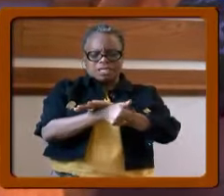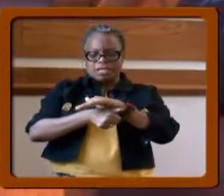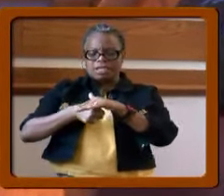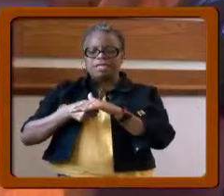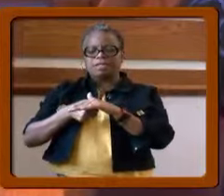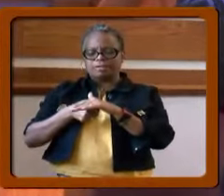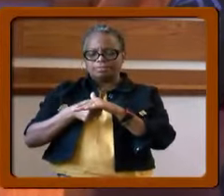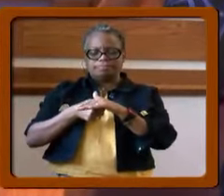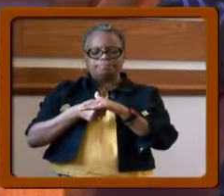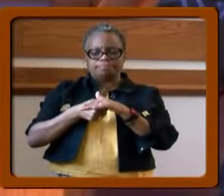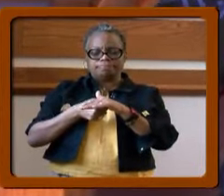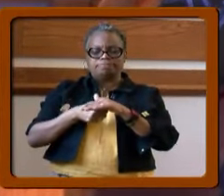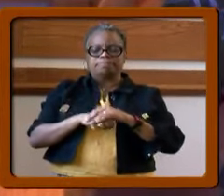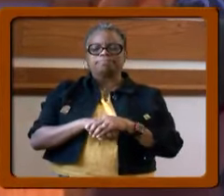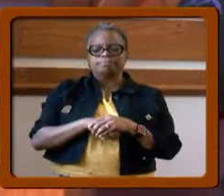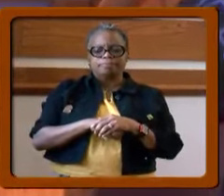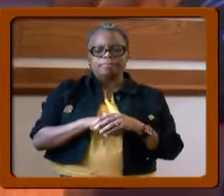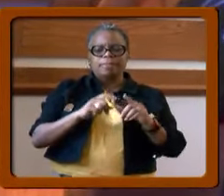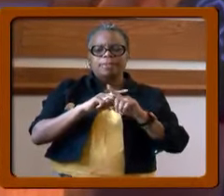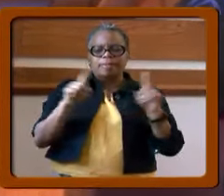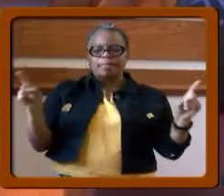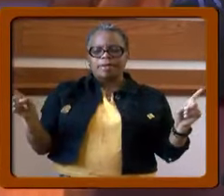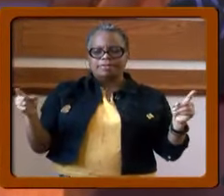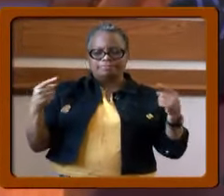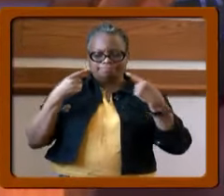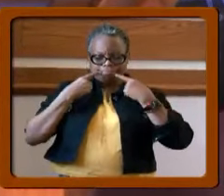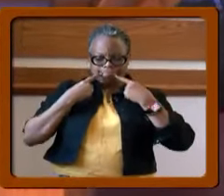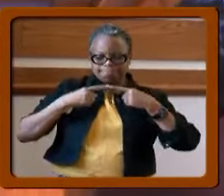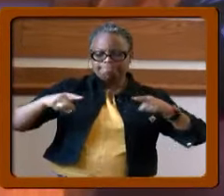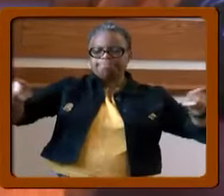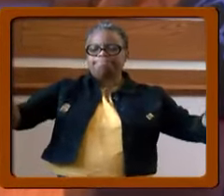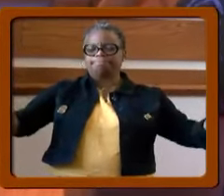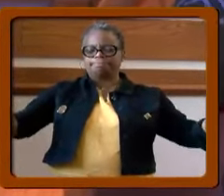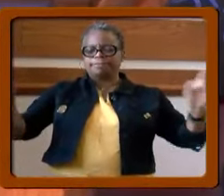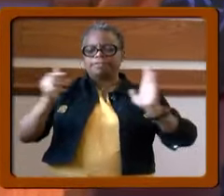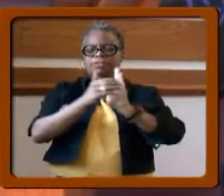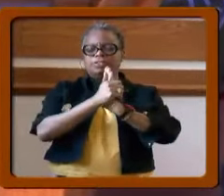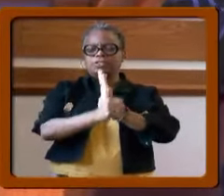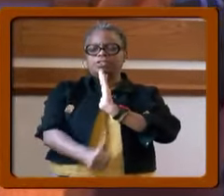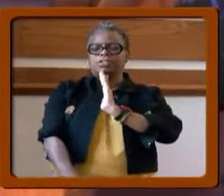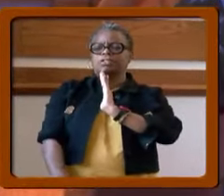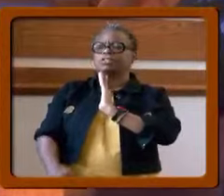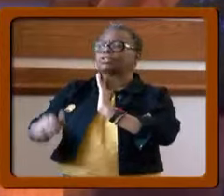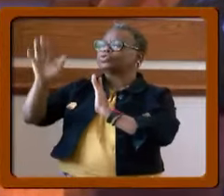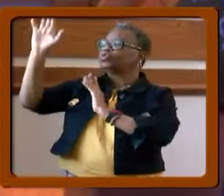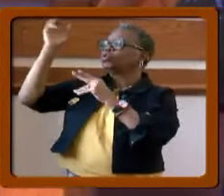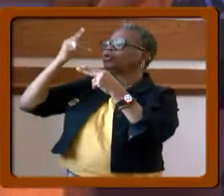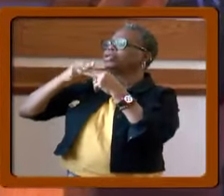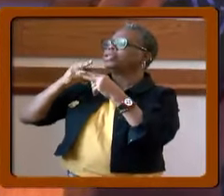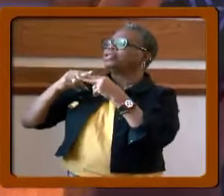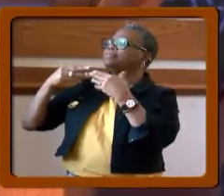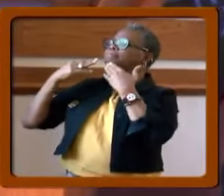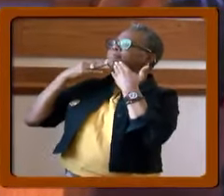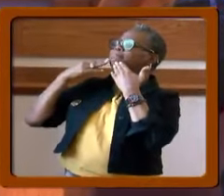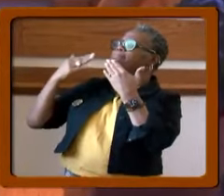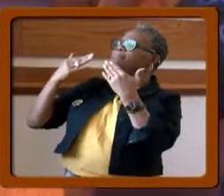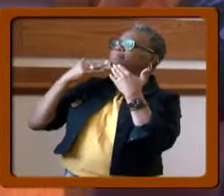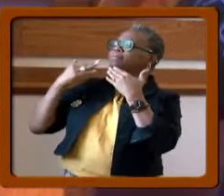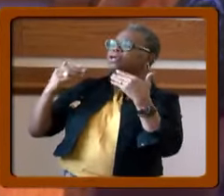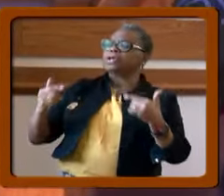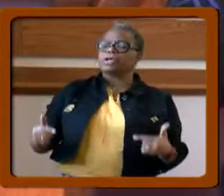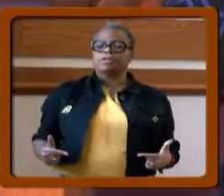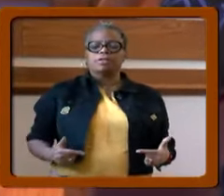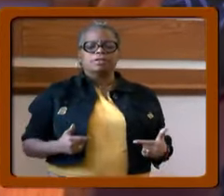doors, but to proclaim them powerfully in your name and boldly live